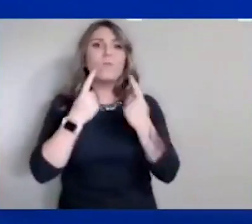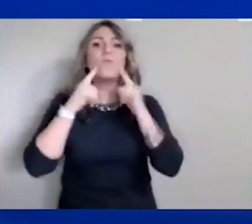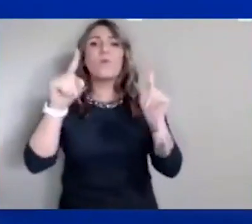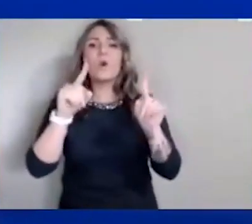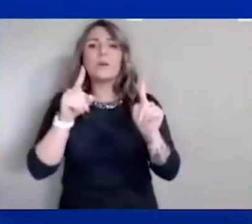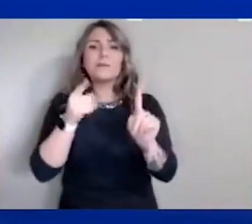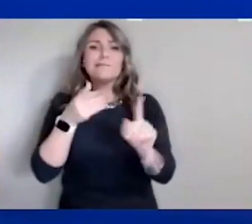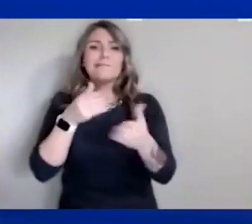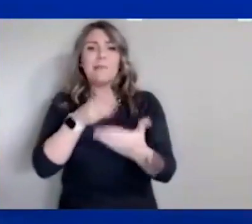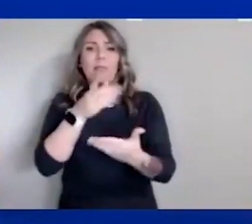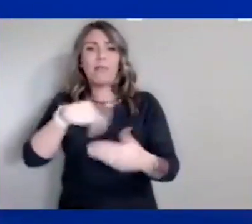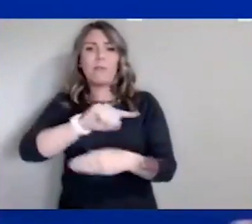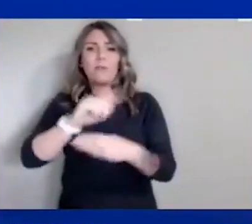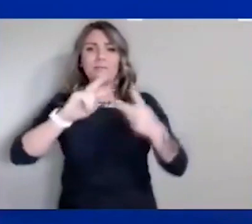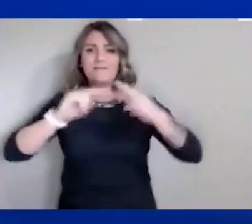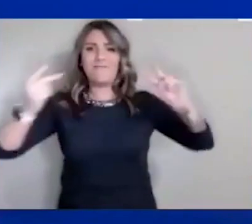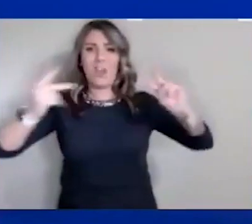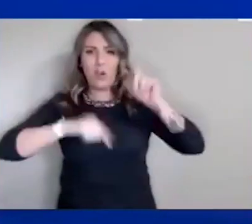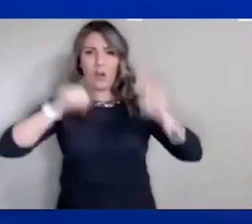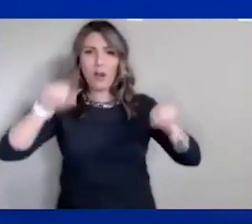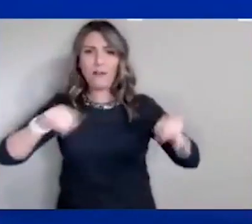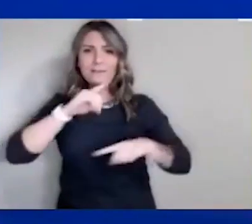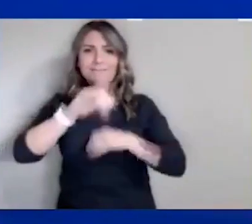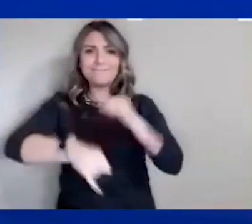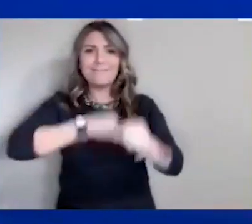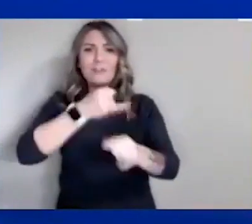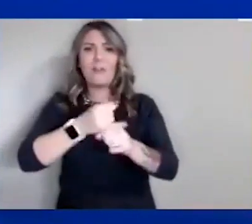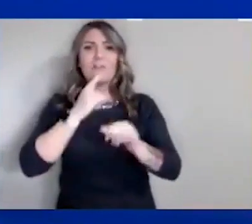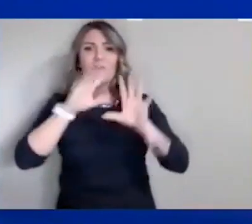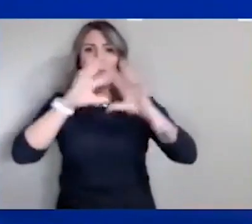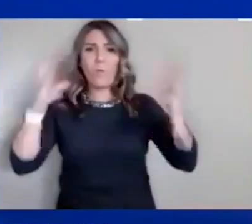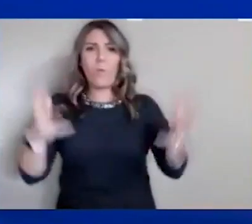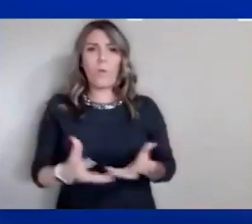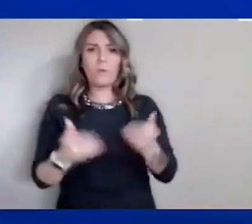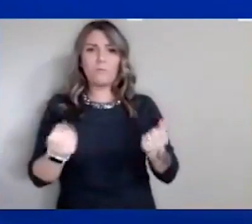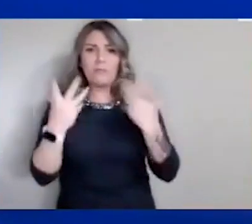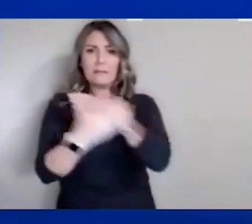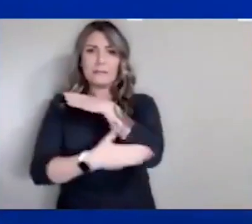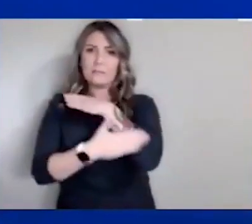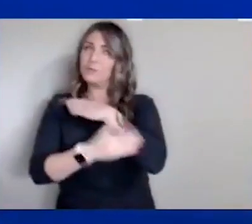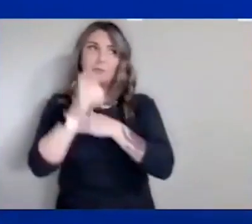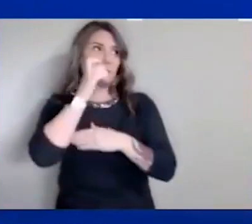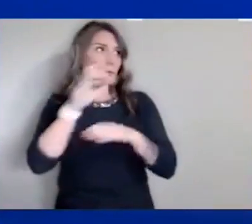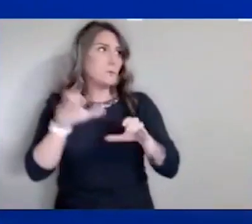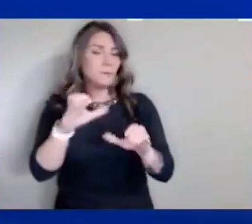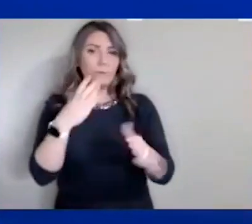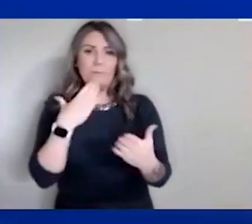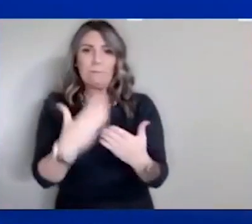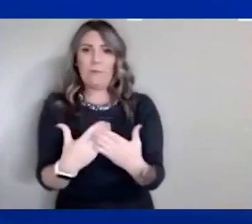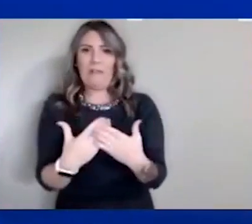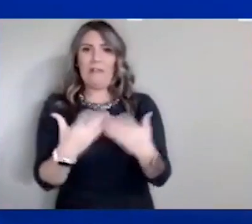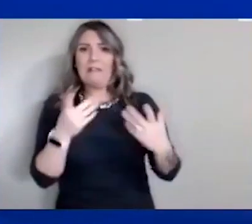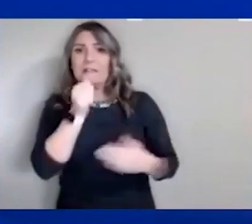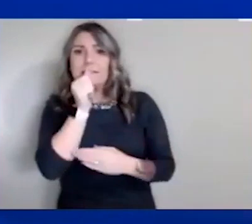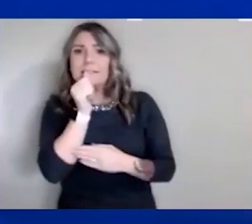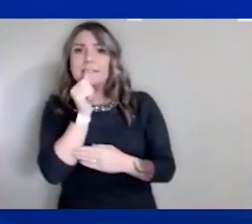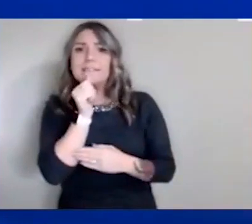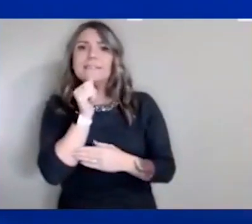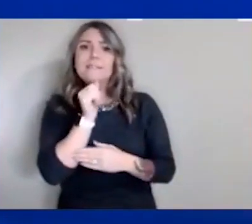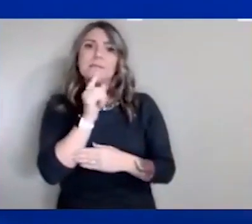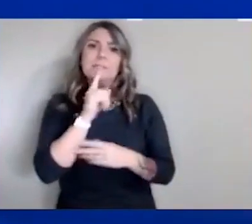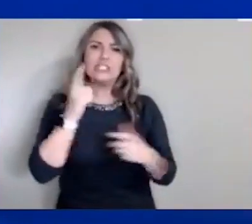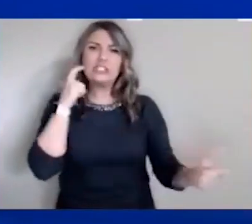that internationally as well, because there are a number of countries where things aren't going as well. And there are countries that are in significant outbreaks, Uruguay,